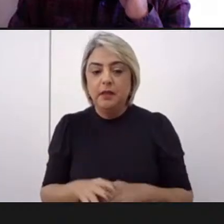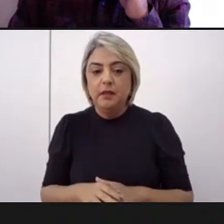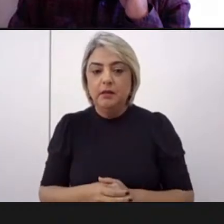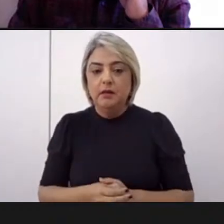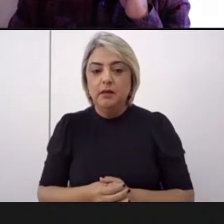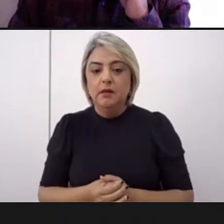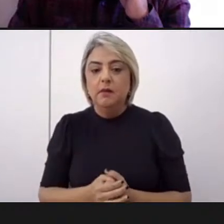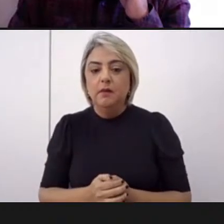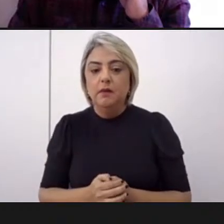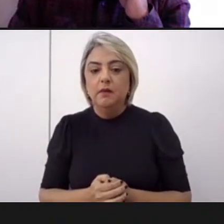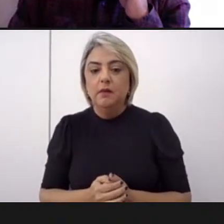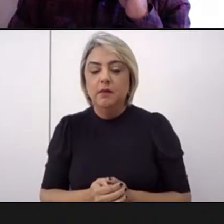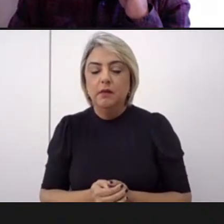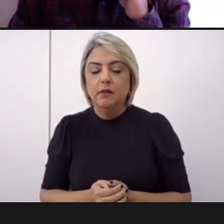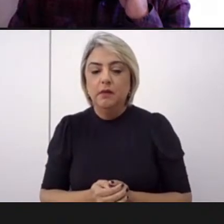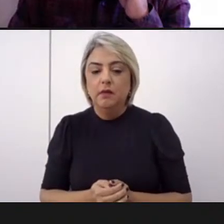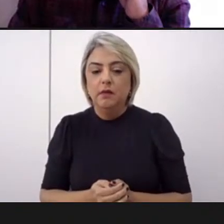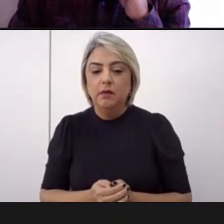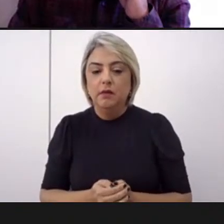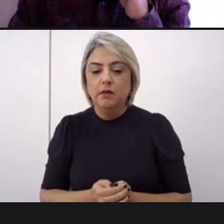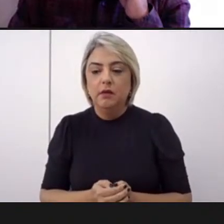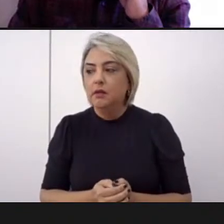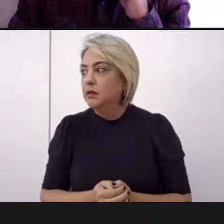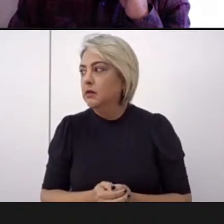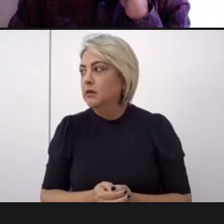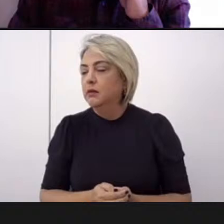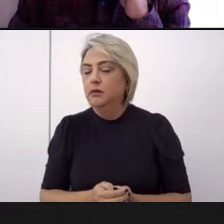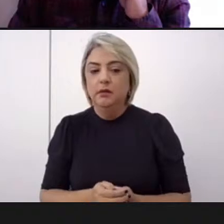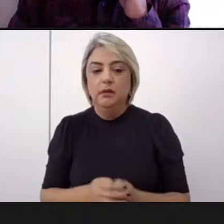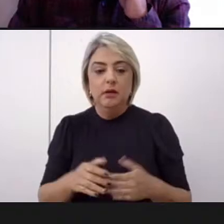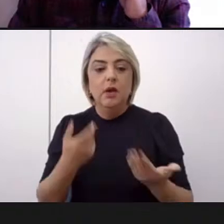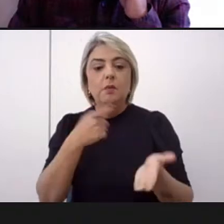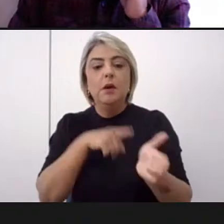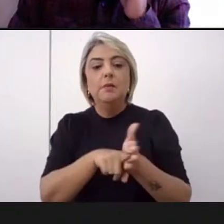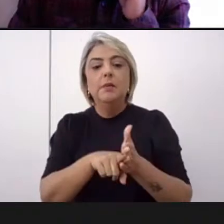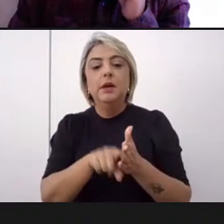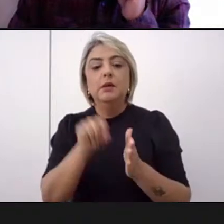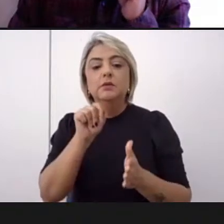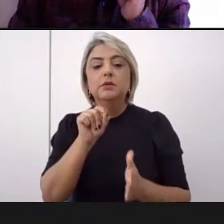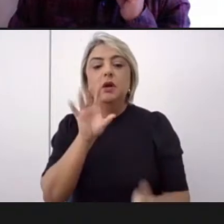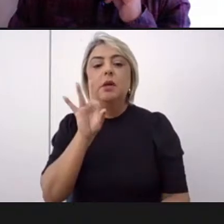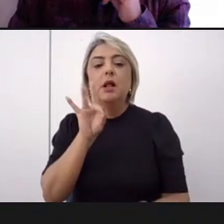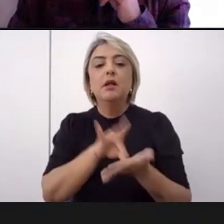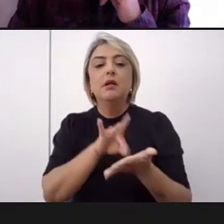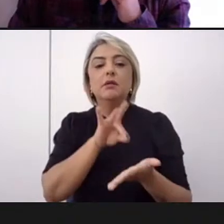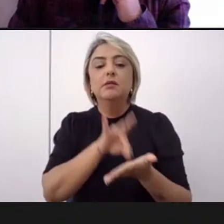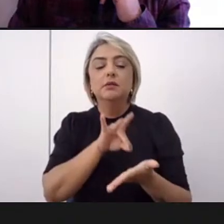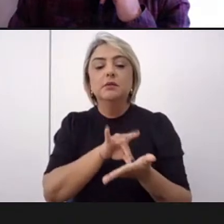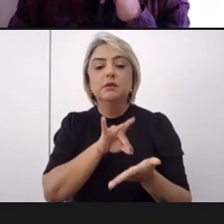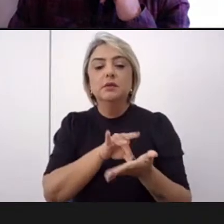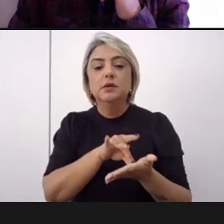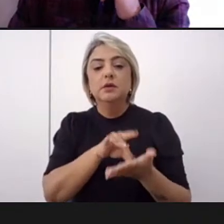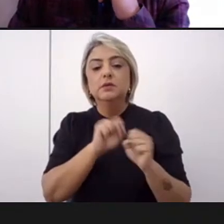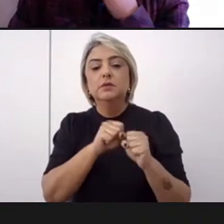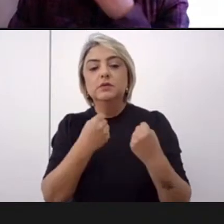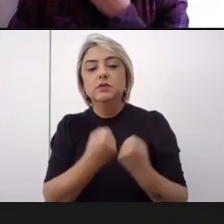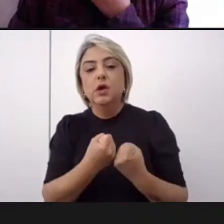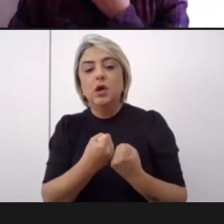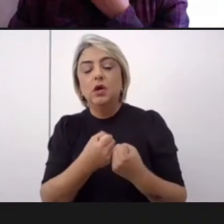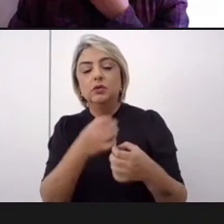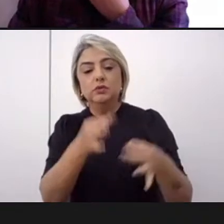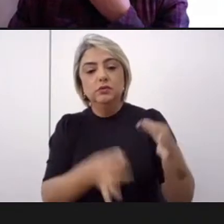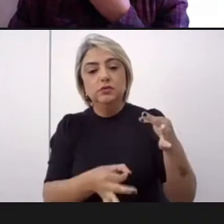Alors, after there is a question on the legitimacy of judicial forums to do that, to constrain